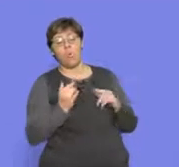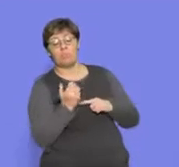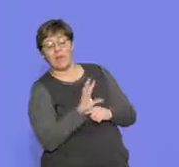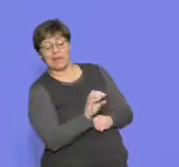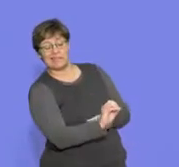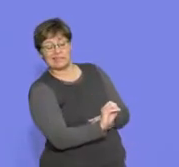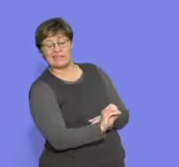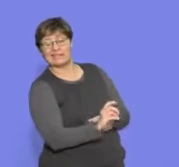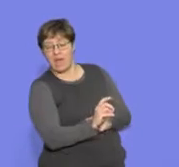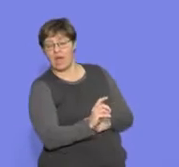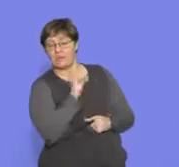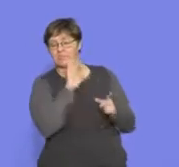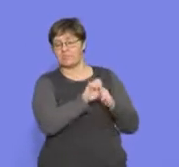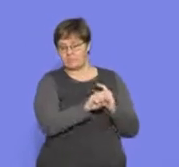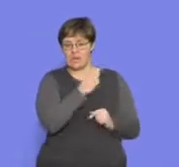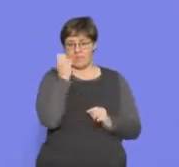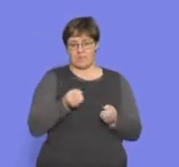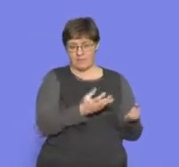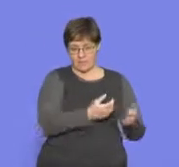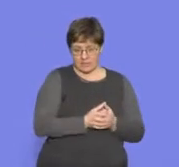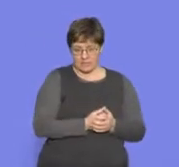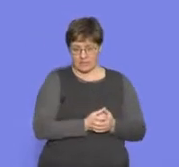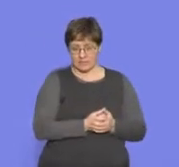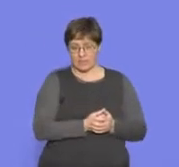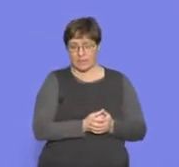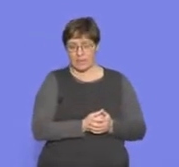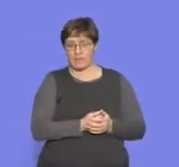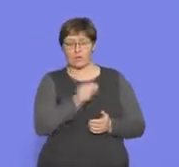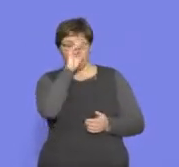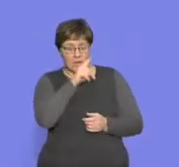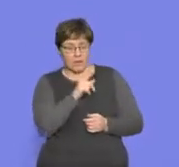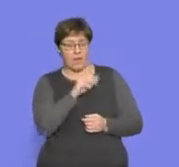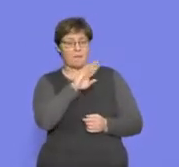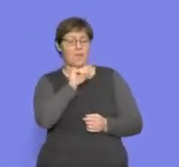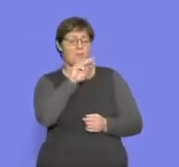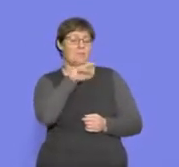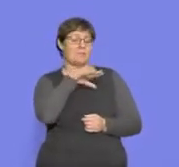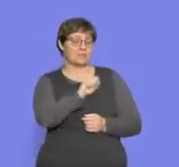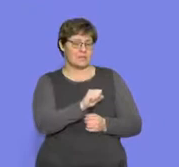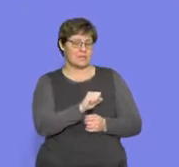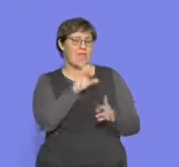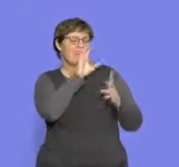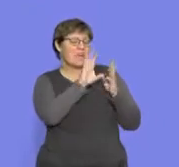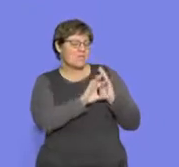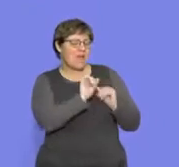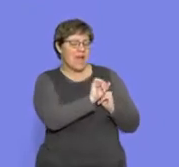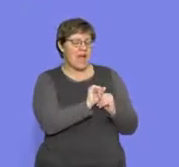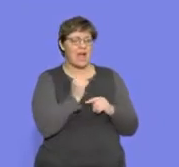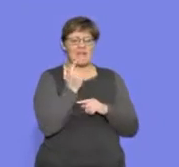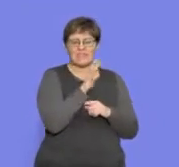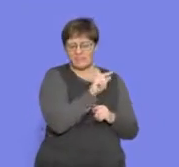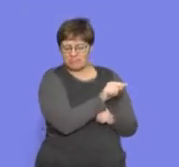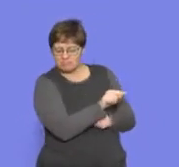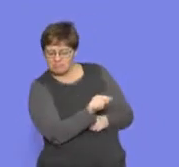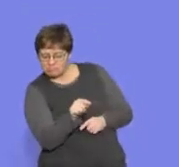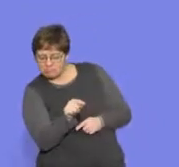area. So when we unpack our terrestrial biomes, we would need to realize that biomes are often characterized by the type of